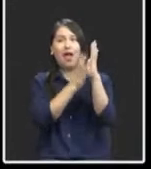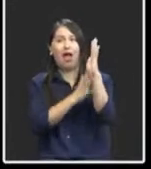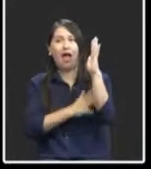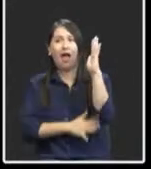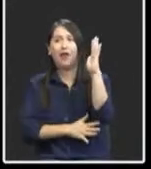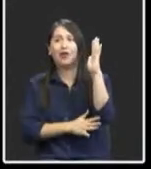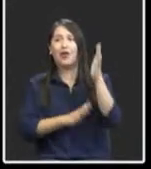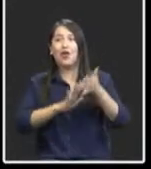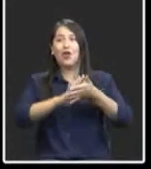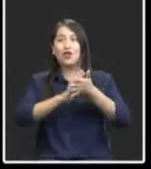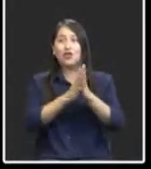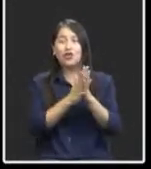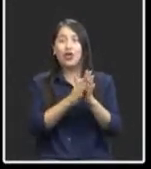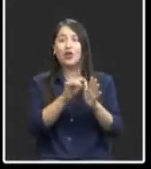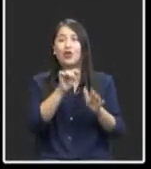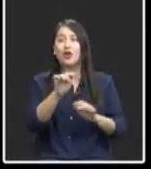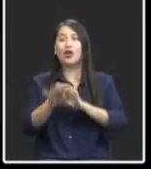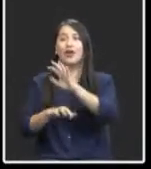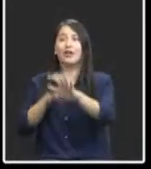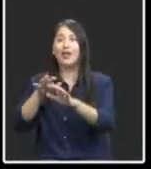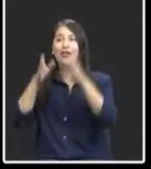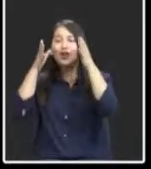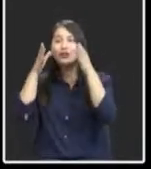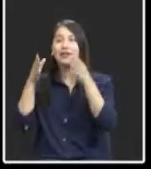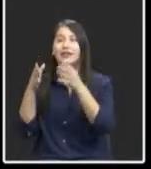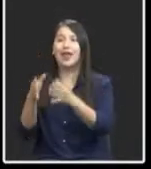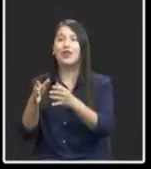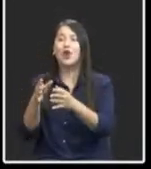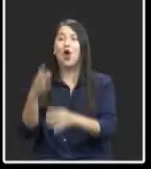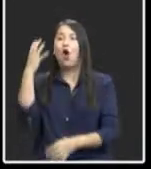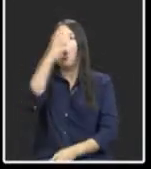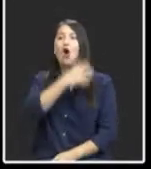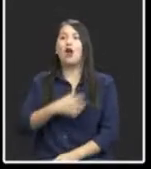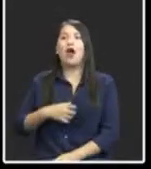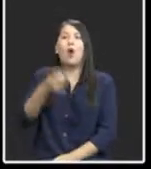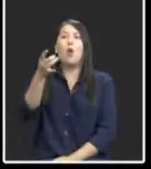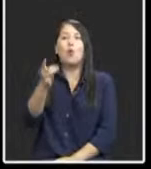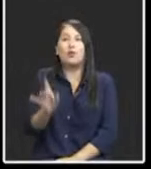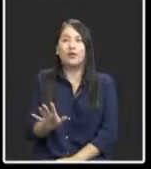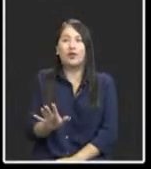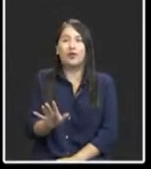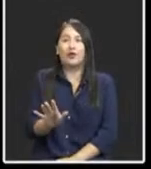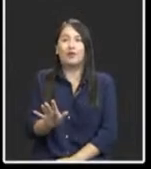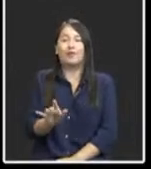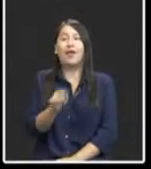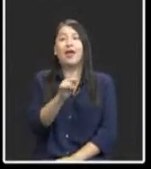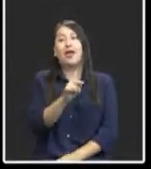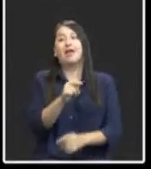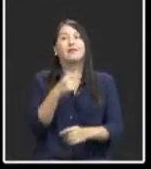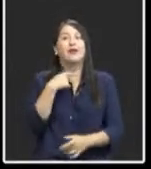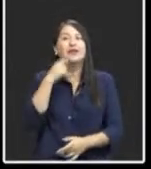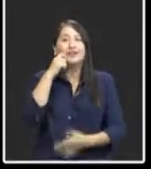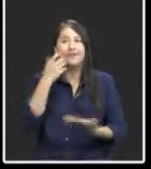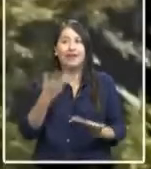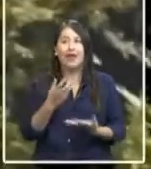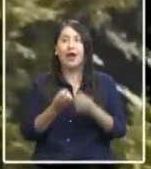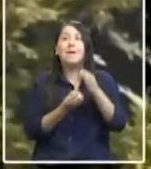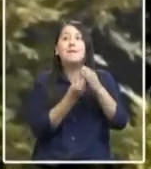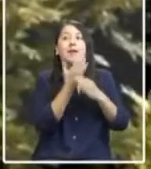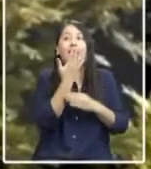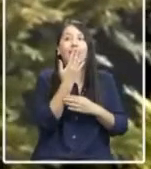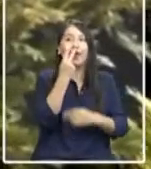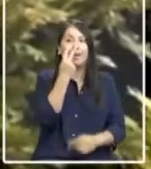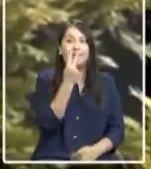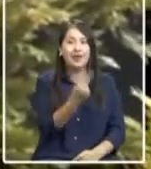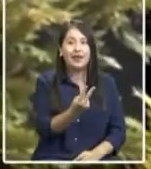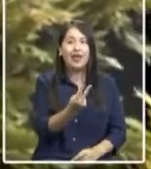the functions that animals concentrate in single organs. So, in other words, plants see with all the